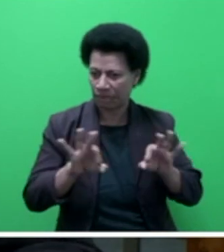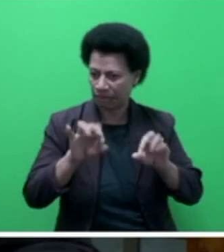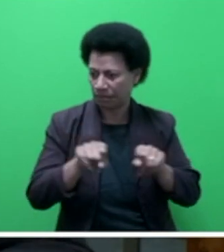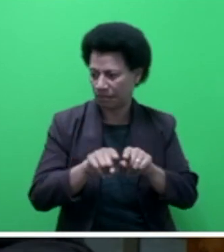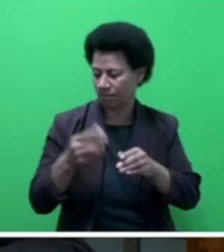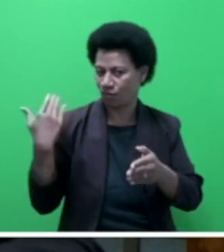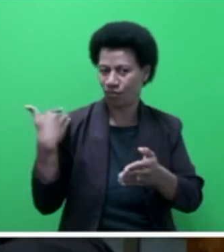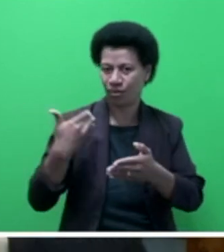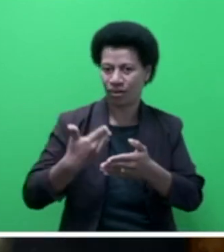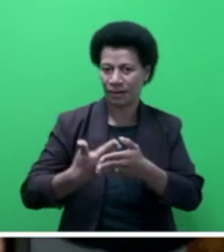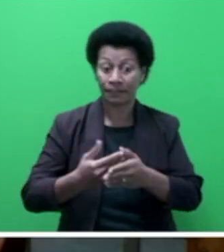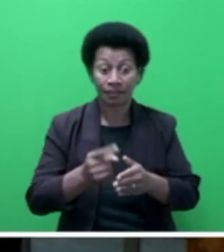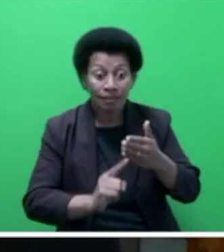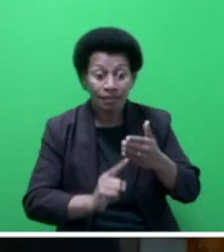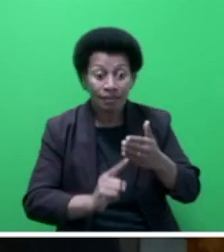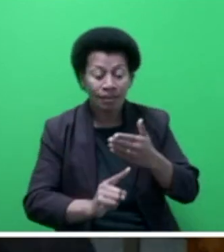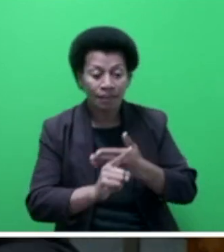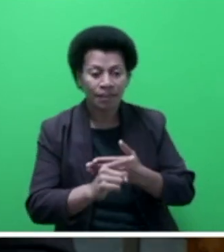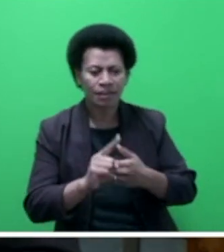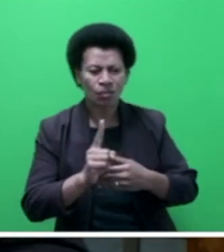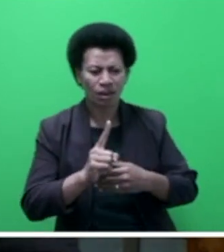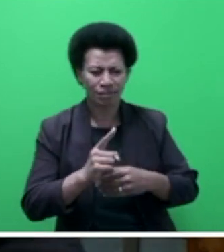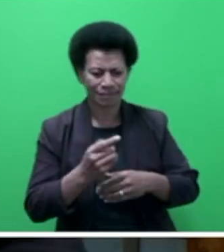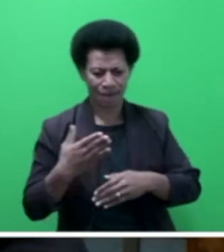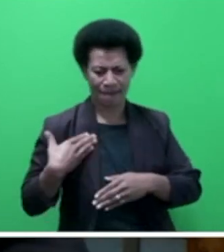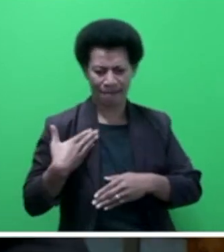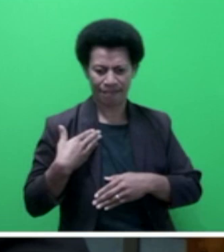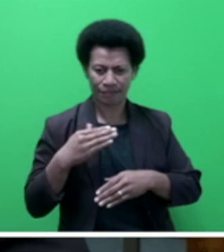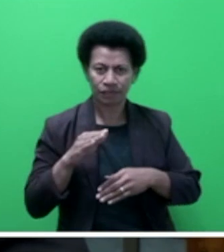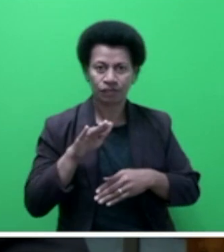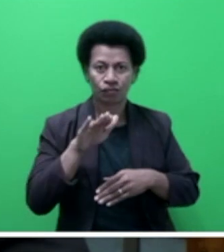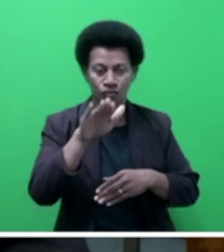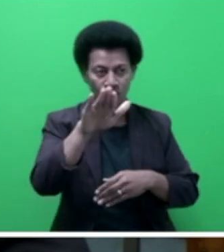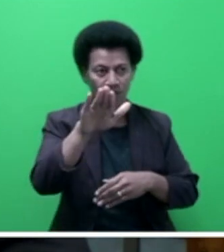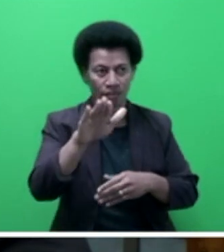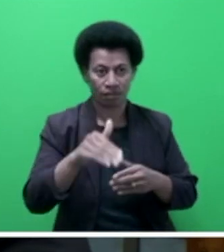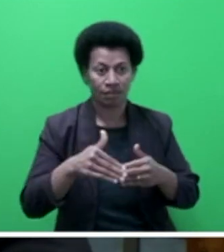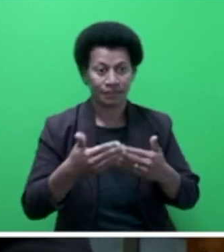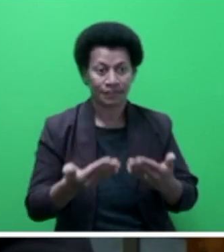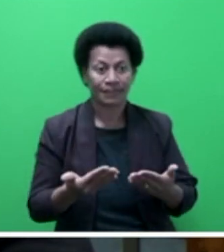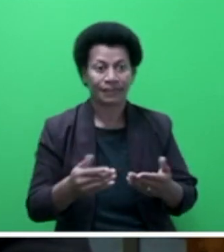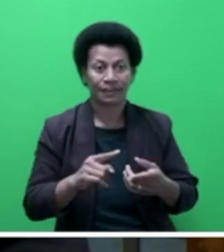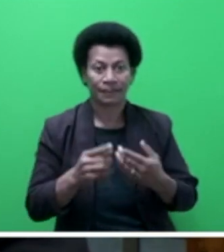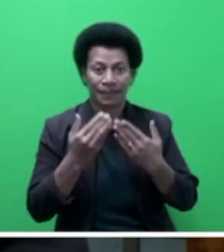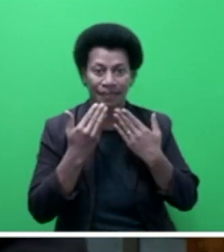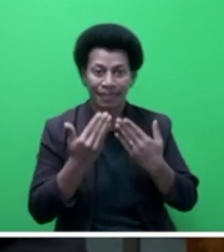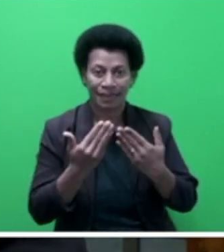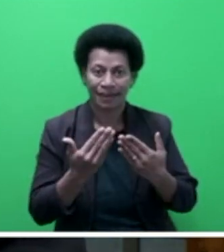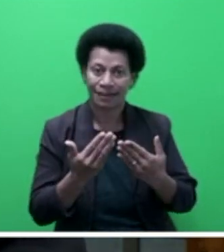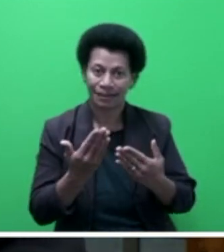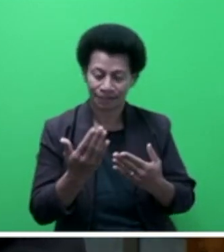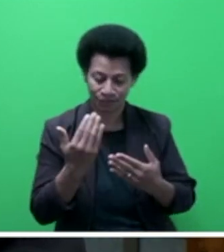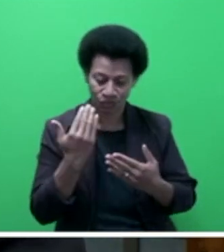given time, but also threatens our well-being into the future. On the outset, I must thank the Honorable Prime Minister especially for